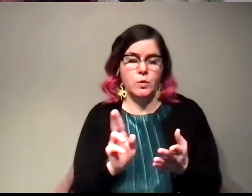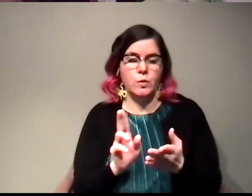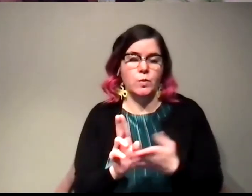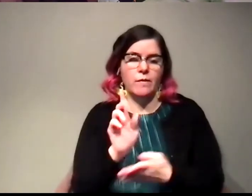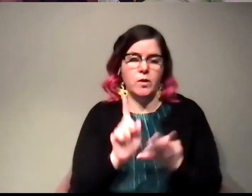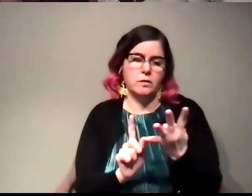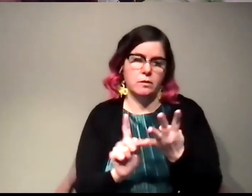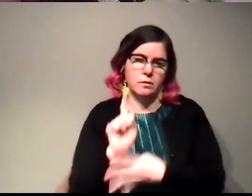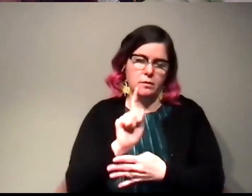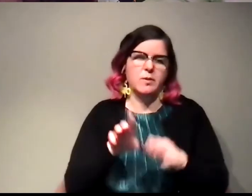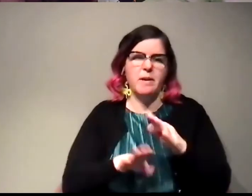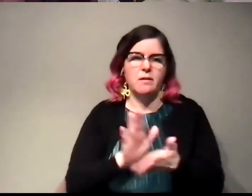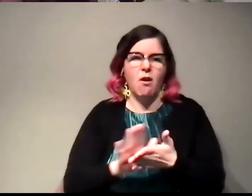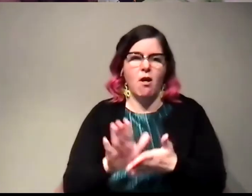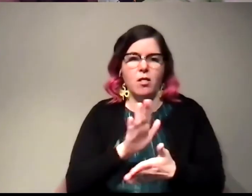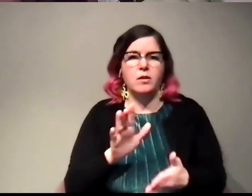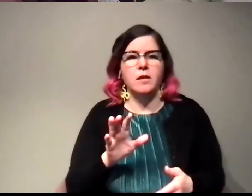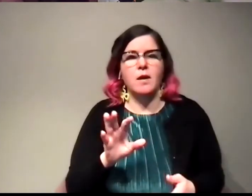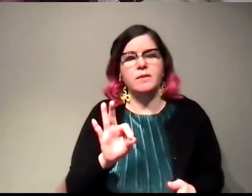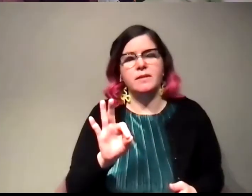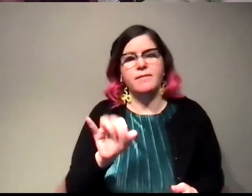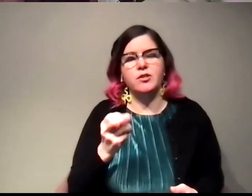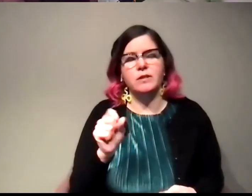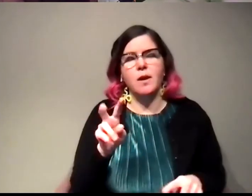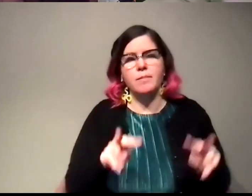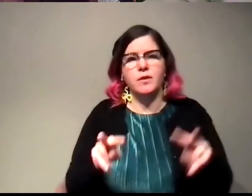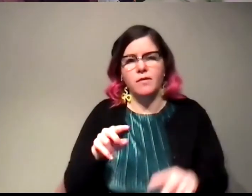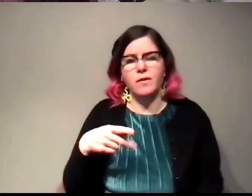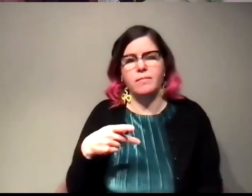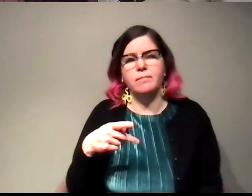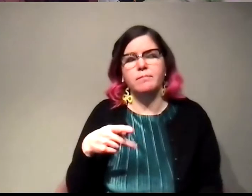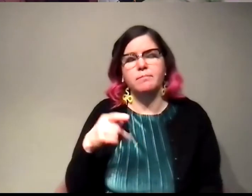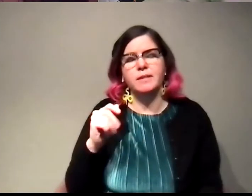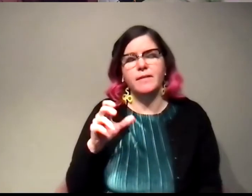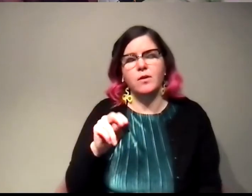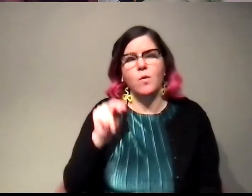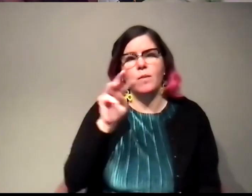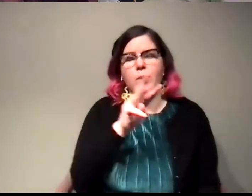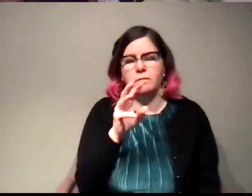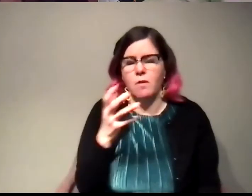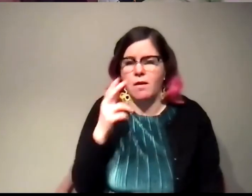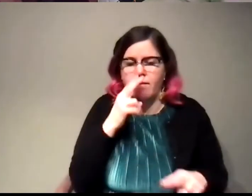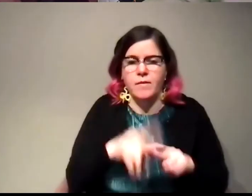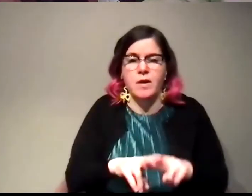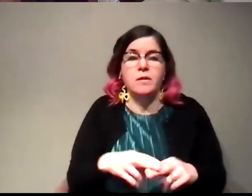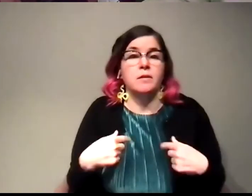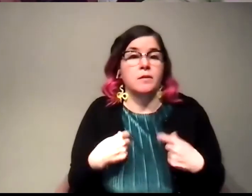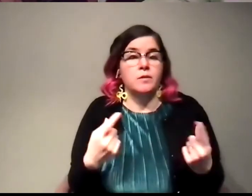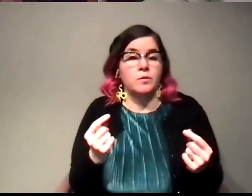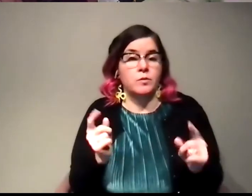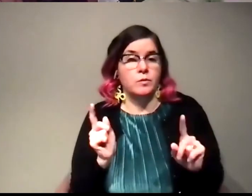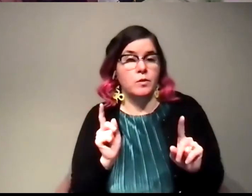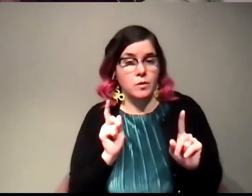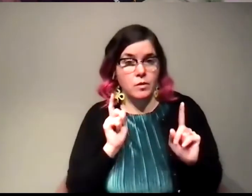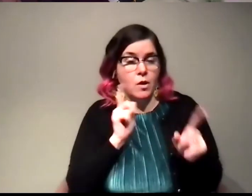just basic college, I was a fisheries observer for a year up in the Pacific Northwest, which was a ton of fun. It's basically where you go